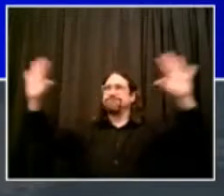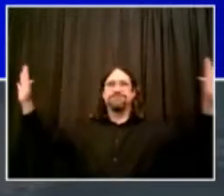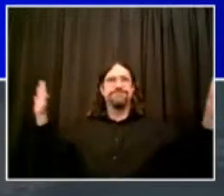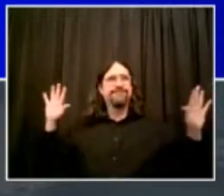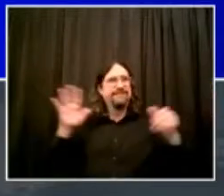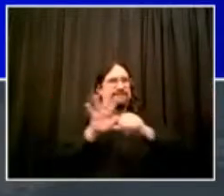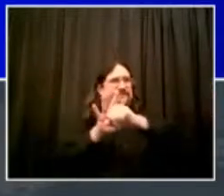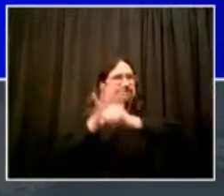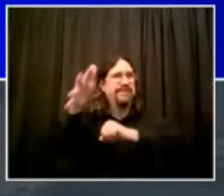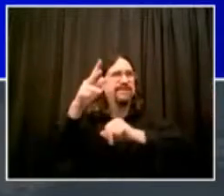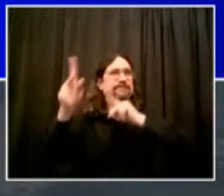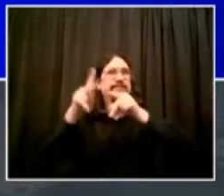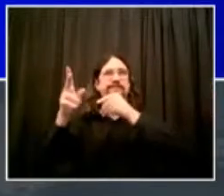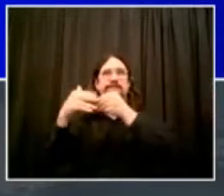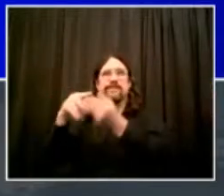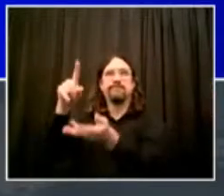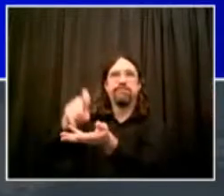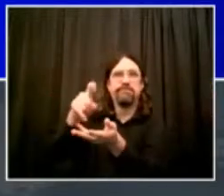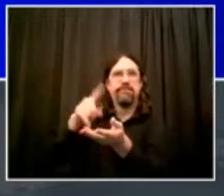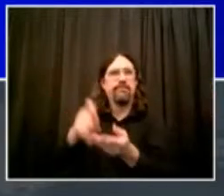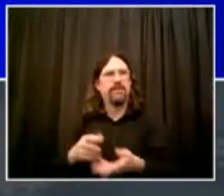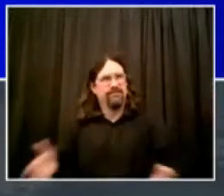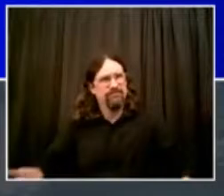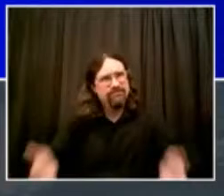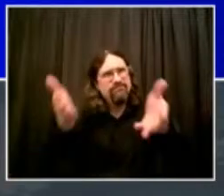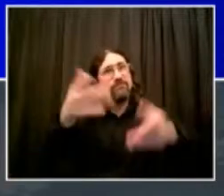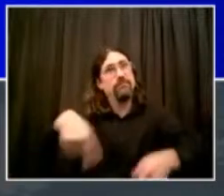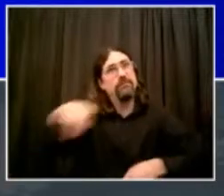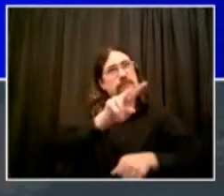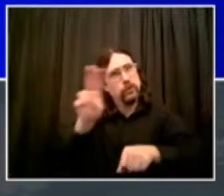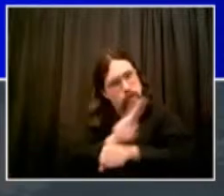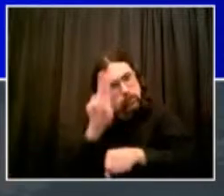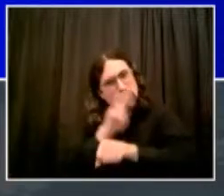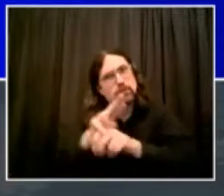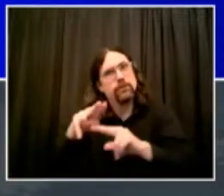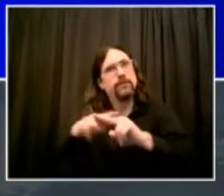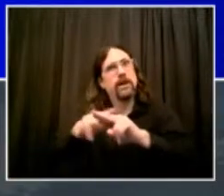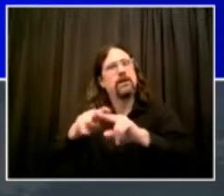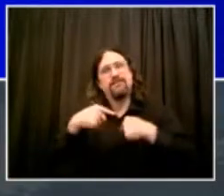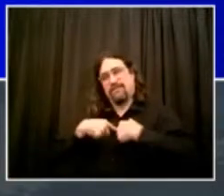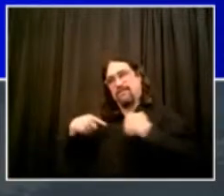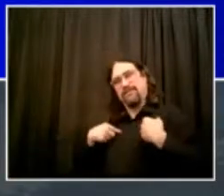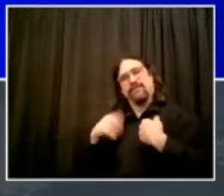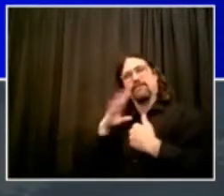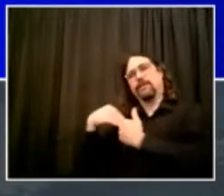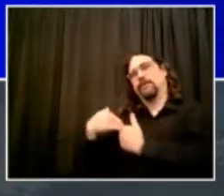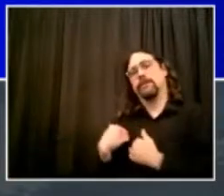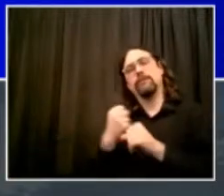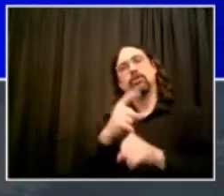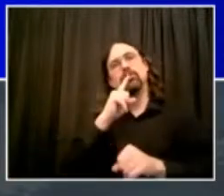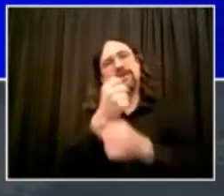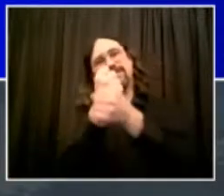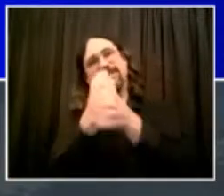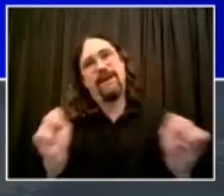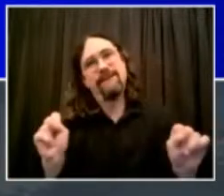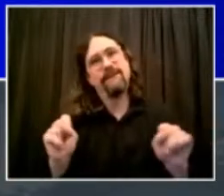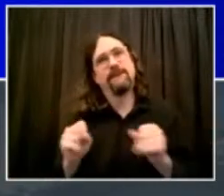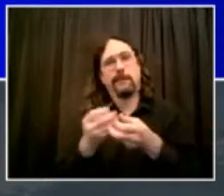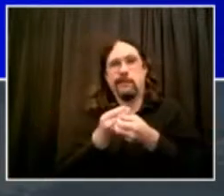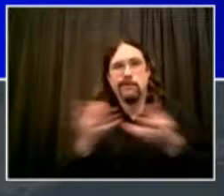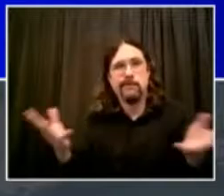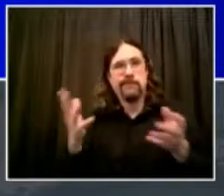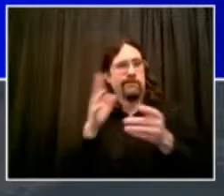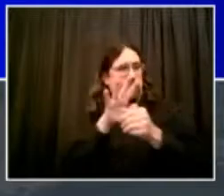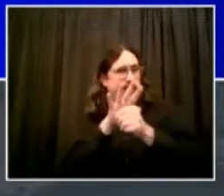of markings, the same kind of distance markers to help people know where to be. But we're going to help the MTA.